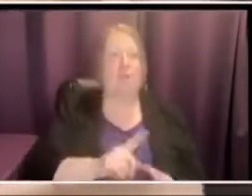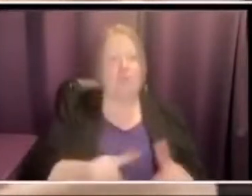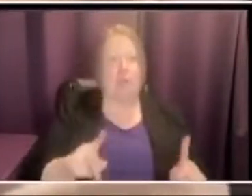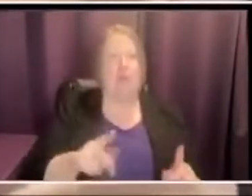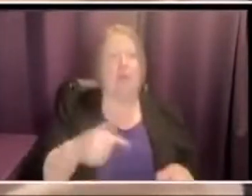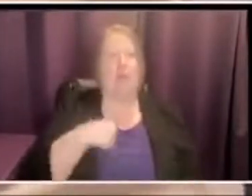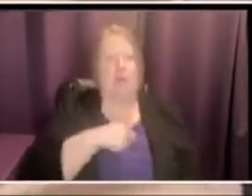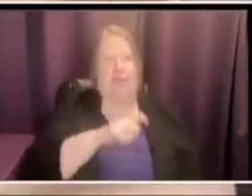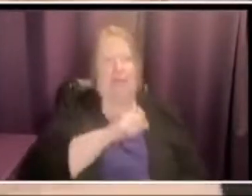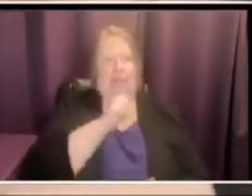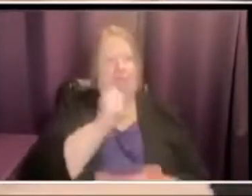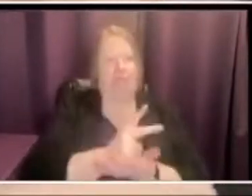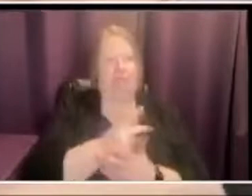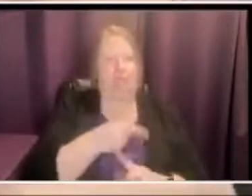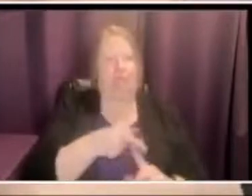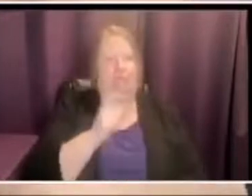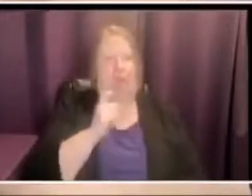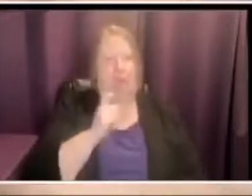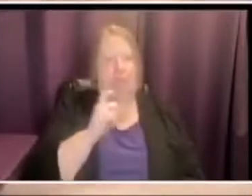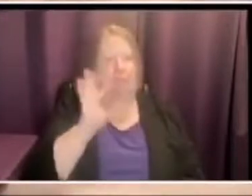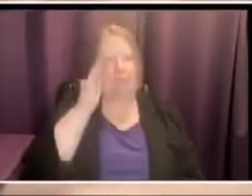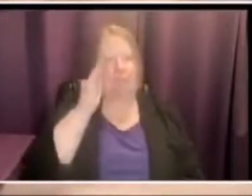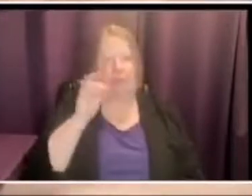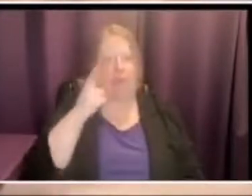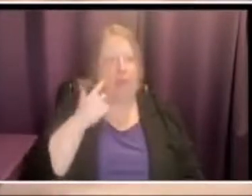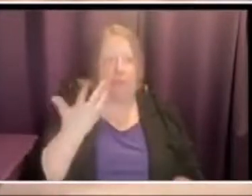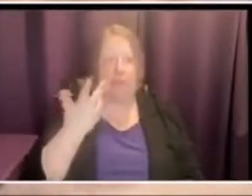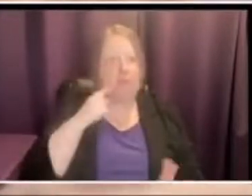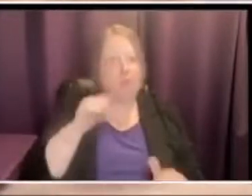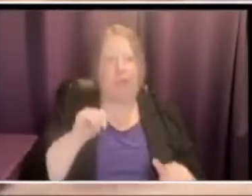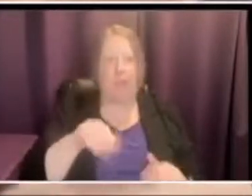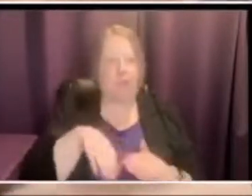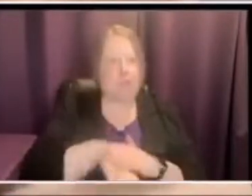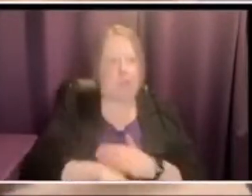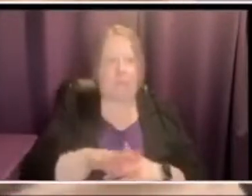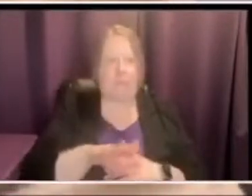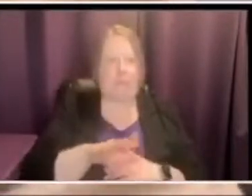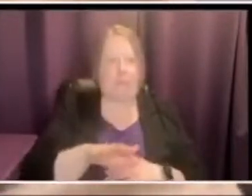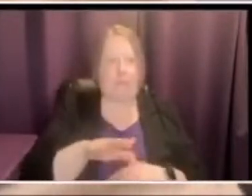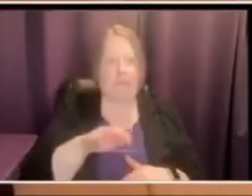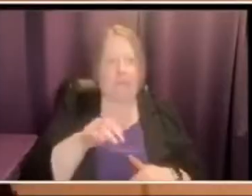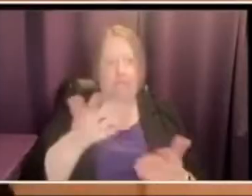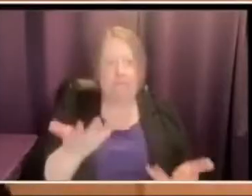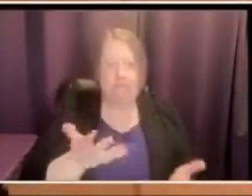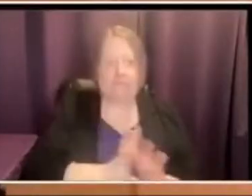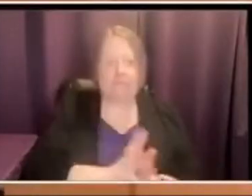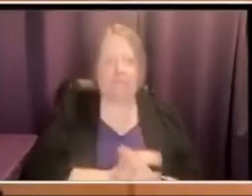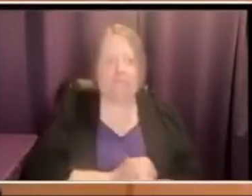of the federal government in order to come into another jurisdiction.